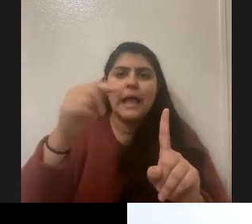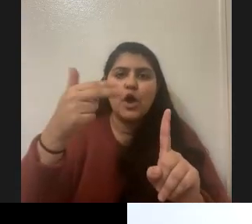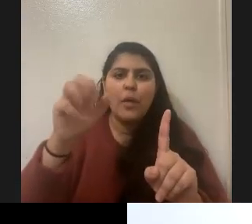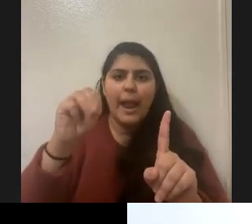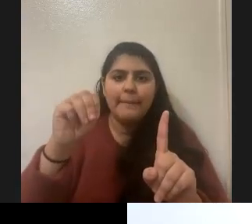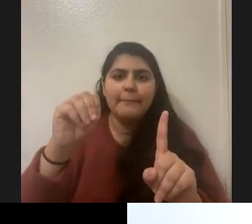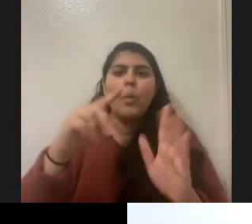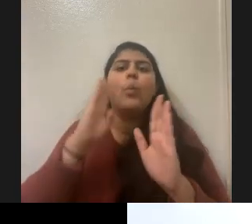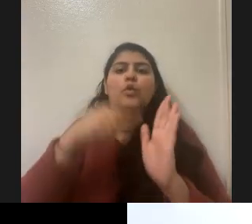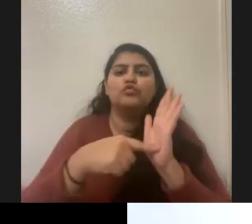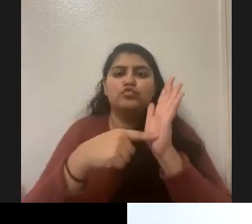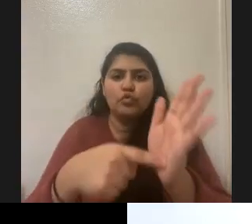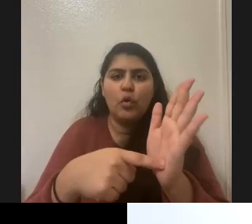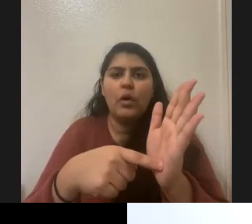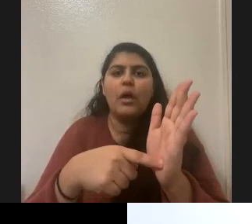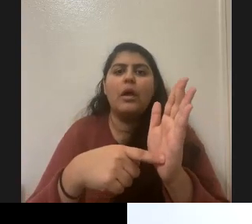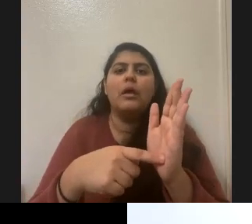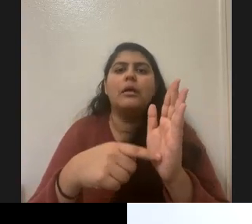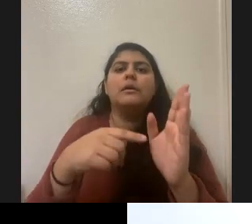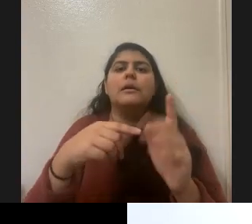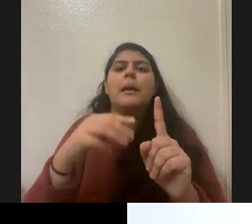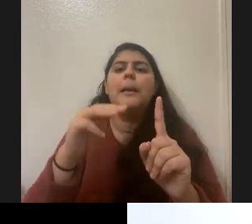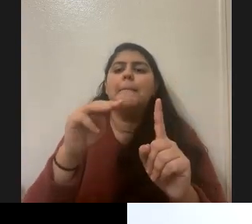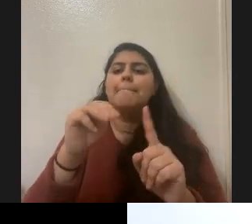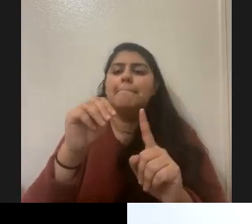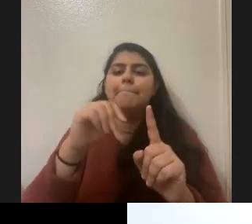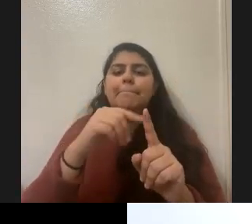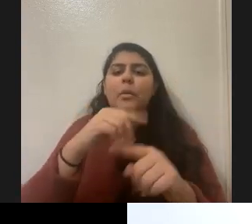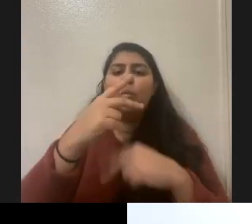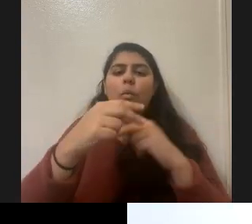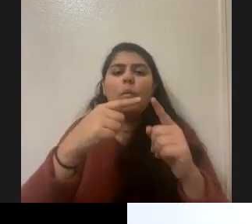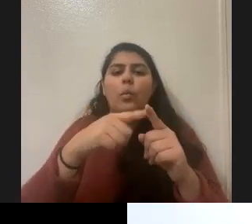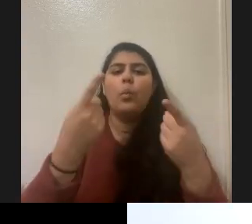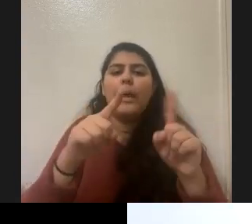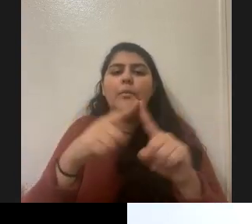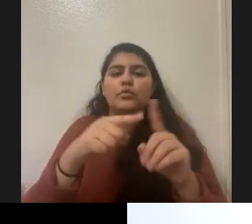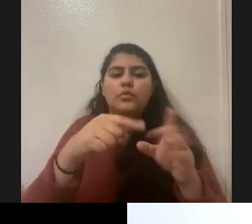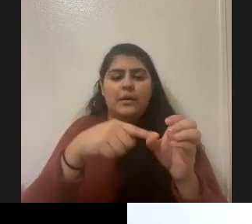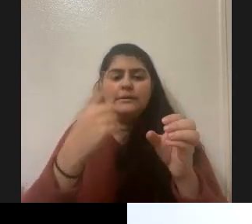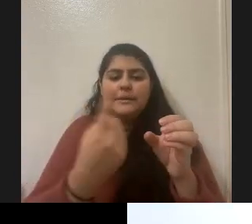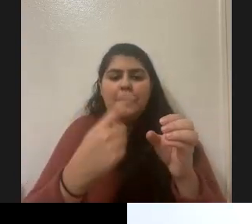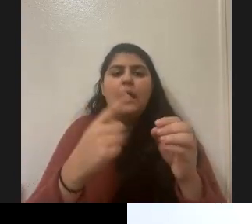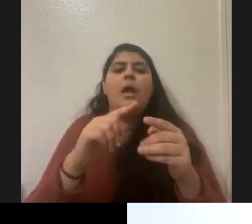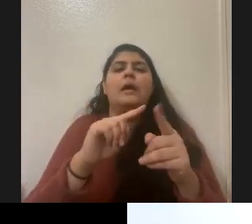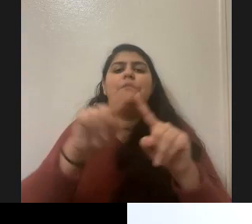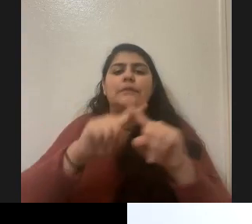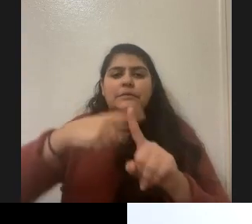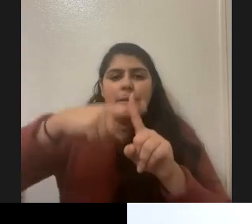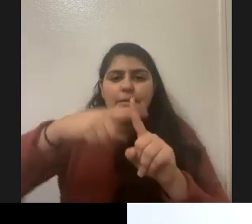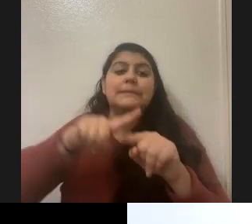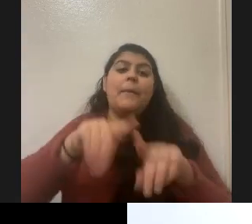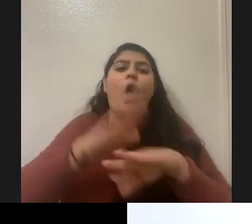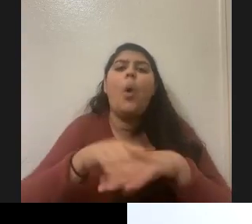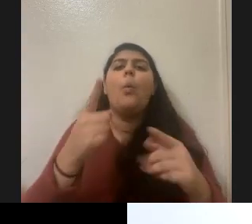the state of the matter at different temperatures. It also depends on what you want to make a plasma. Some things, you know, take much